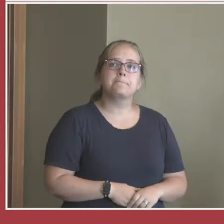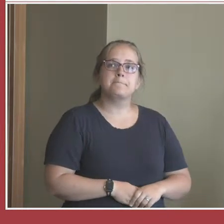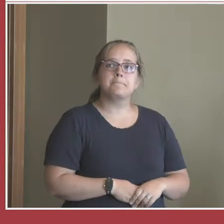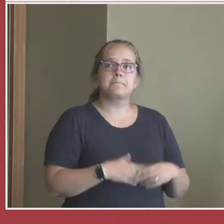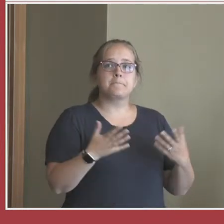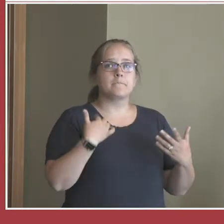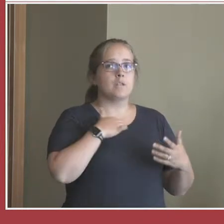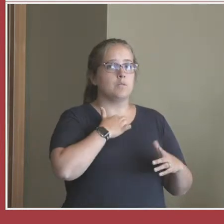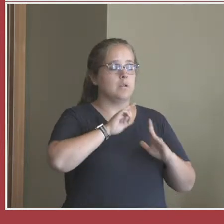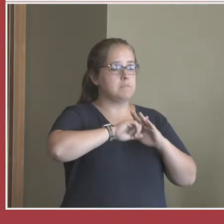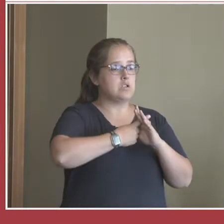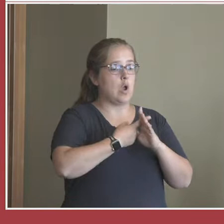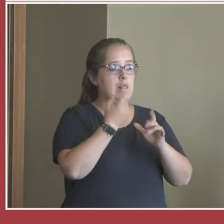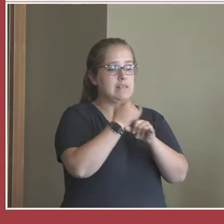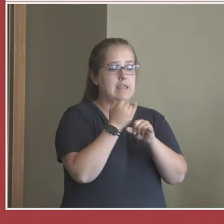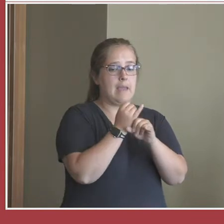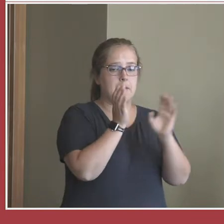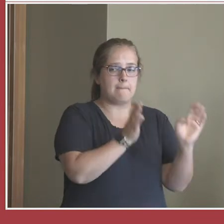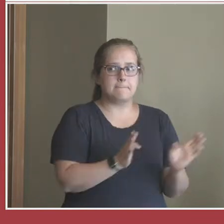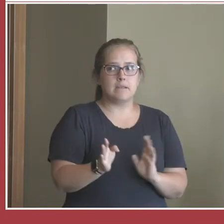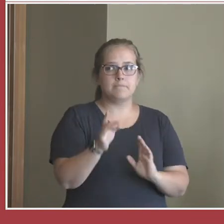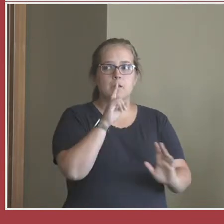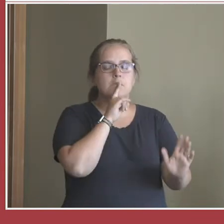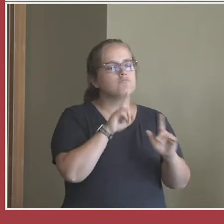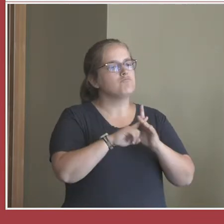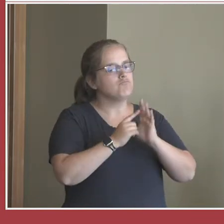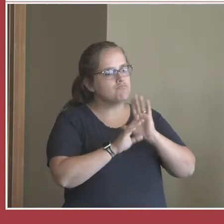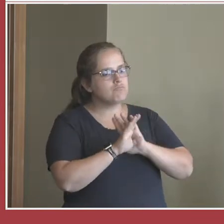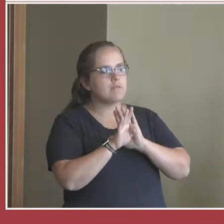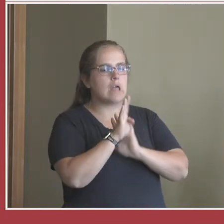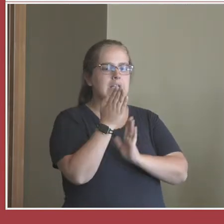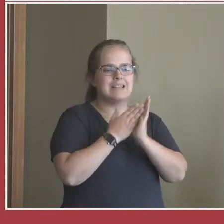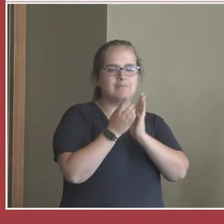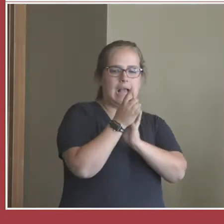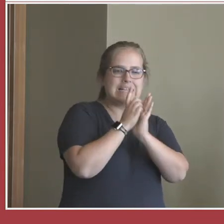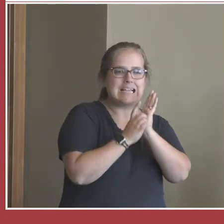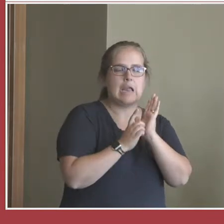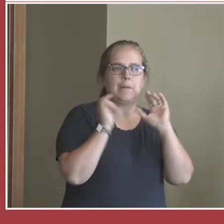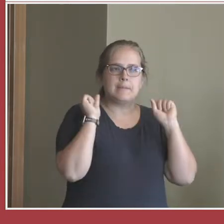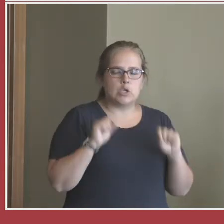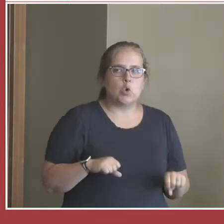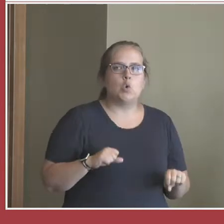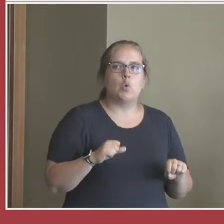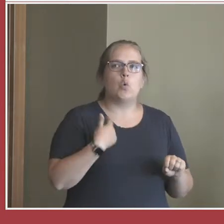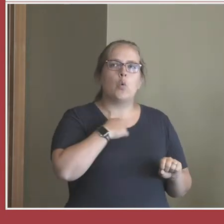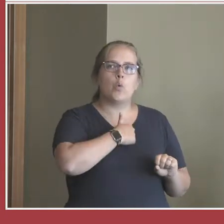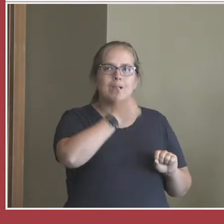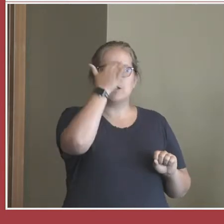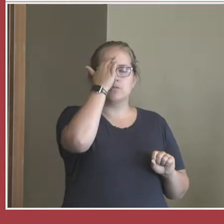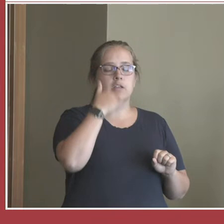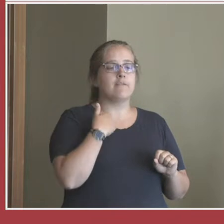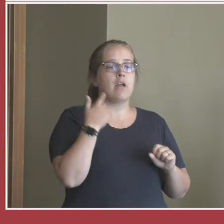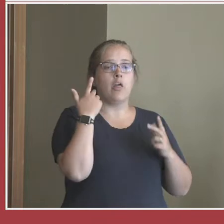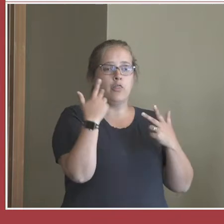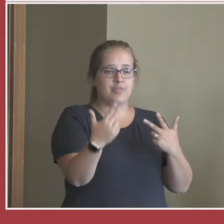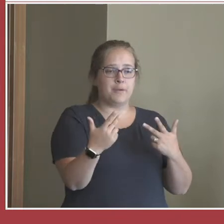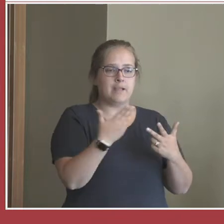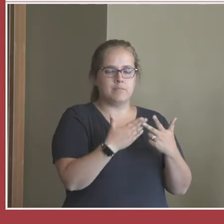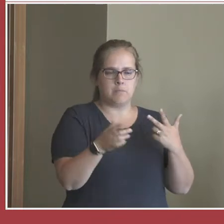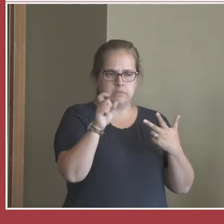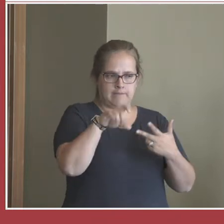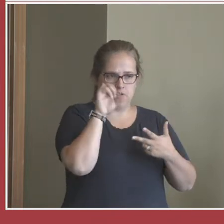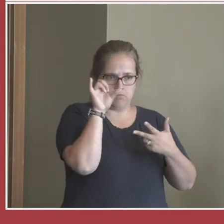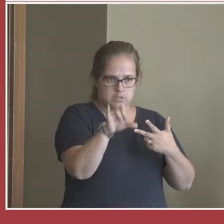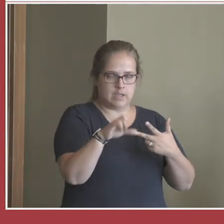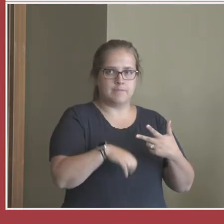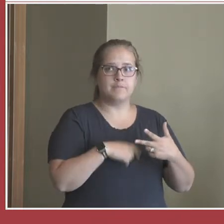When we began the campus plan, actually really starting to develop some diagrams that this could be, we knew there were three things that had to